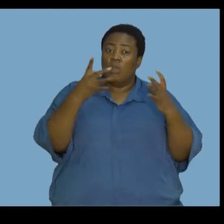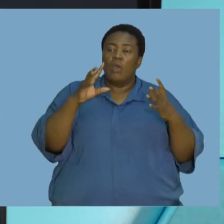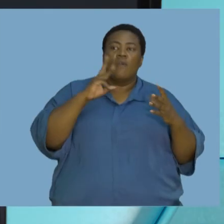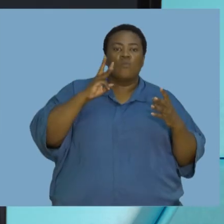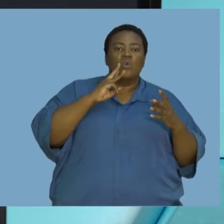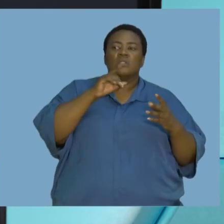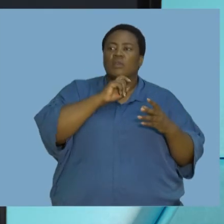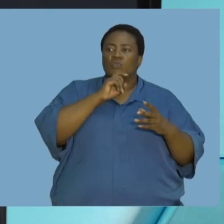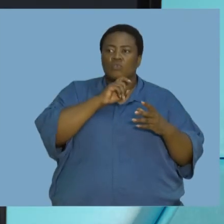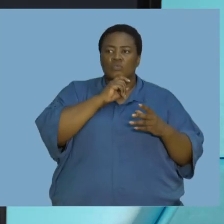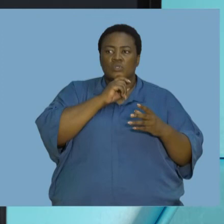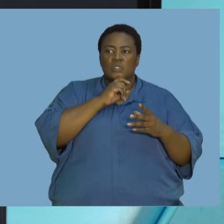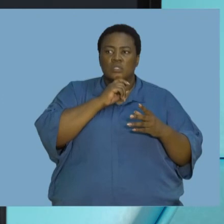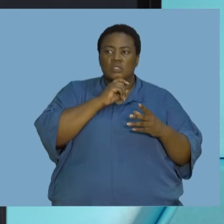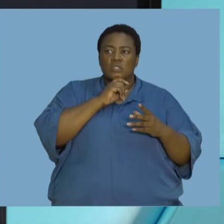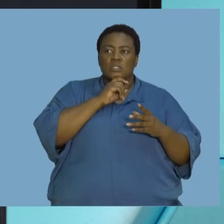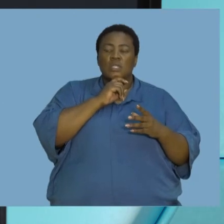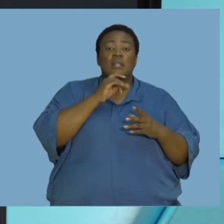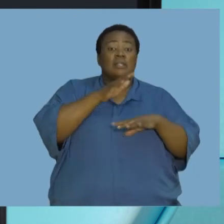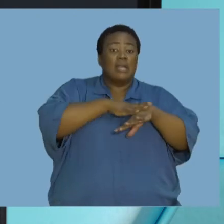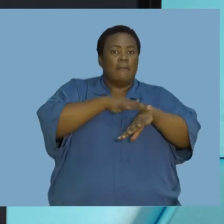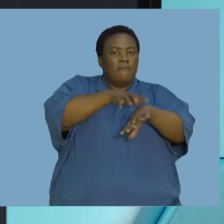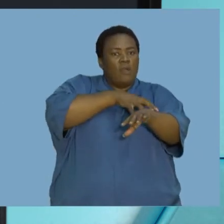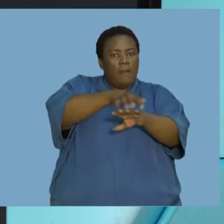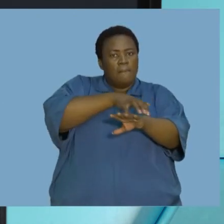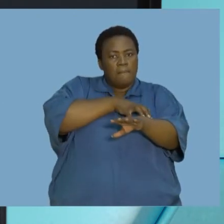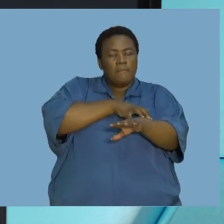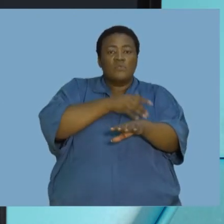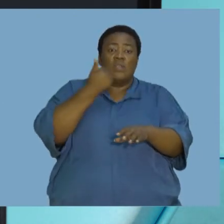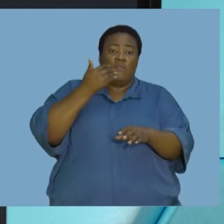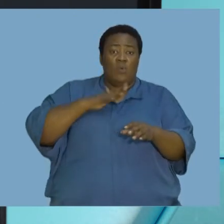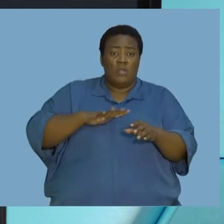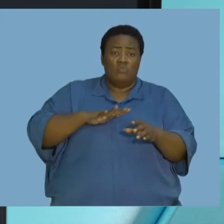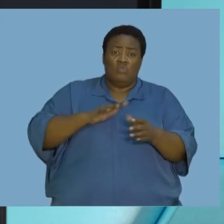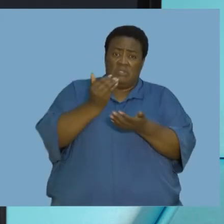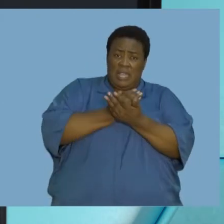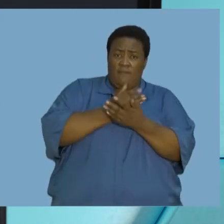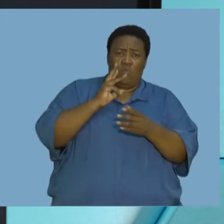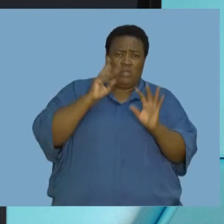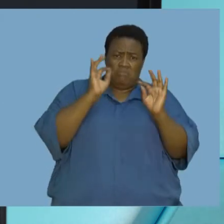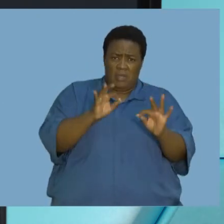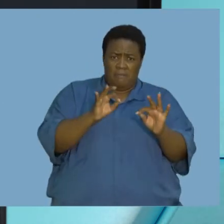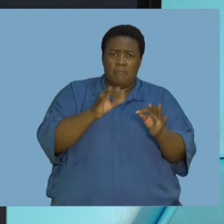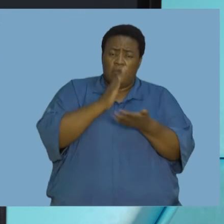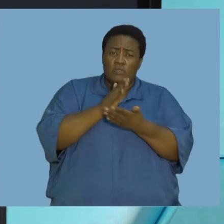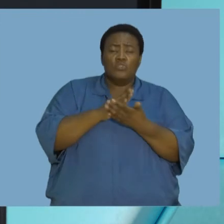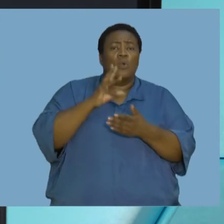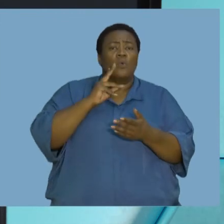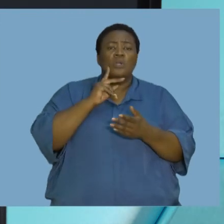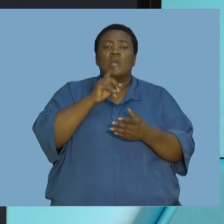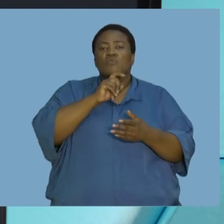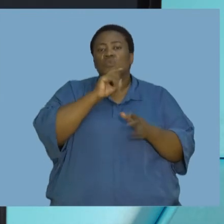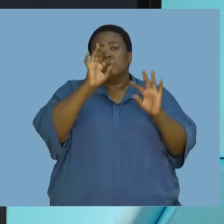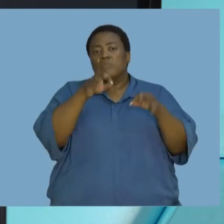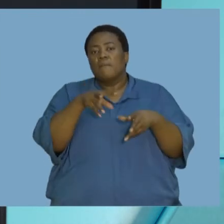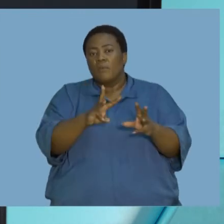a large amount of water is used in farming. And so for us to be able to effectively save water but ensure that water is